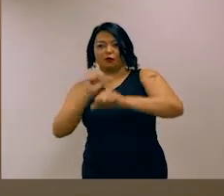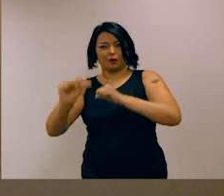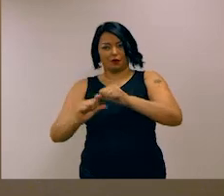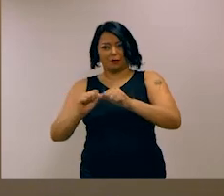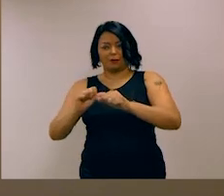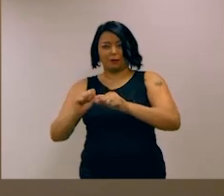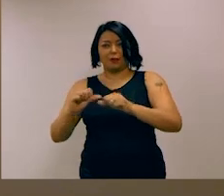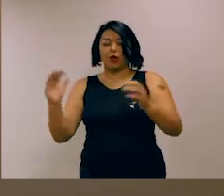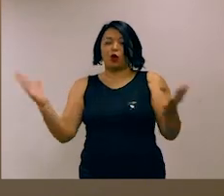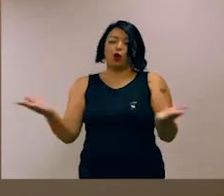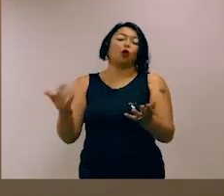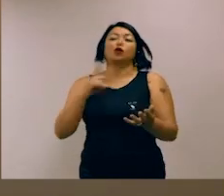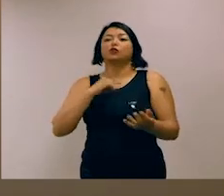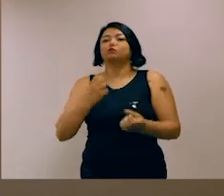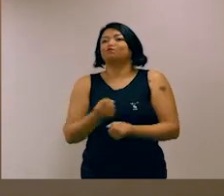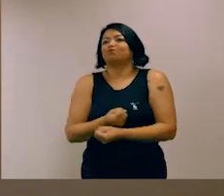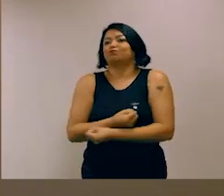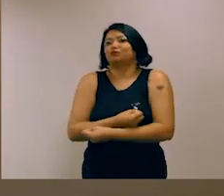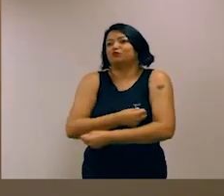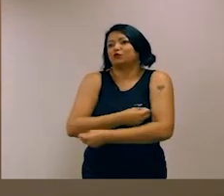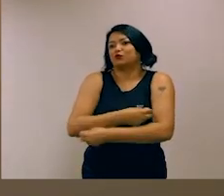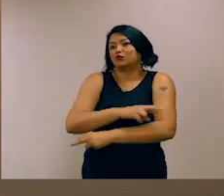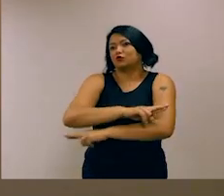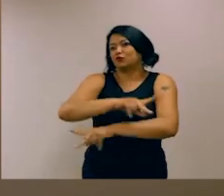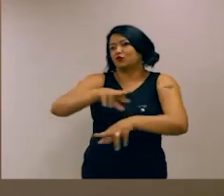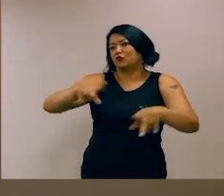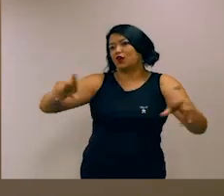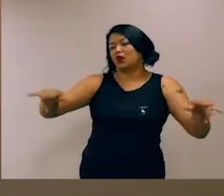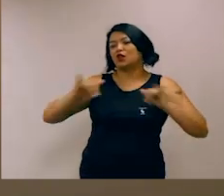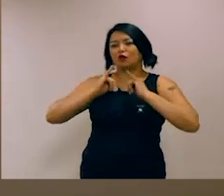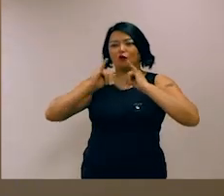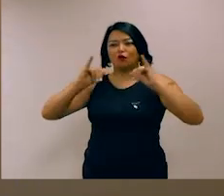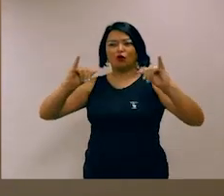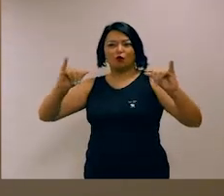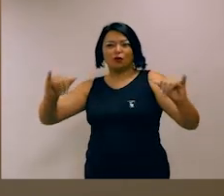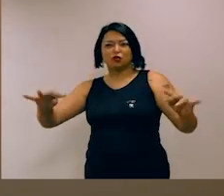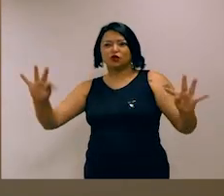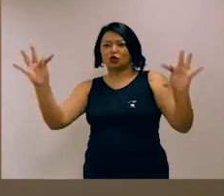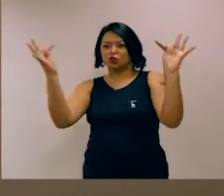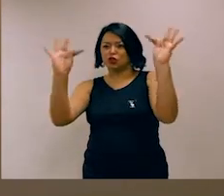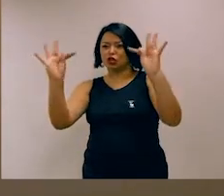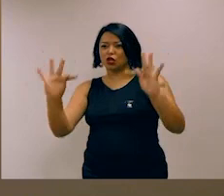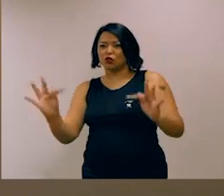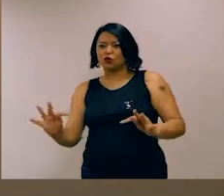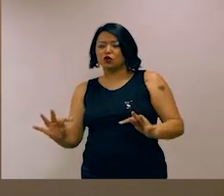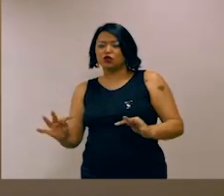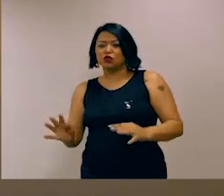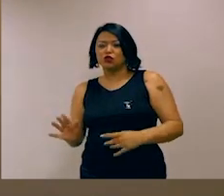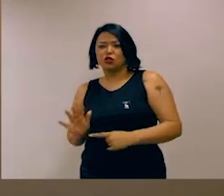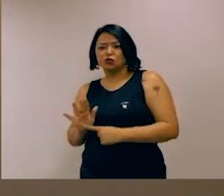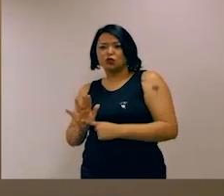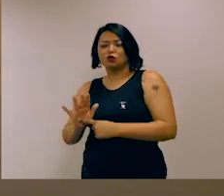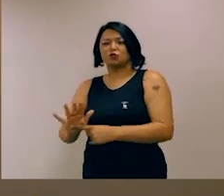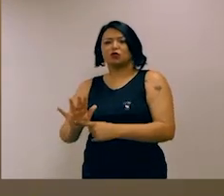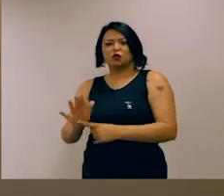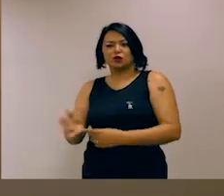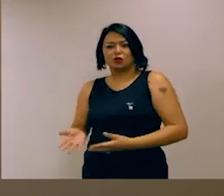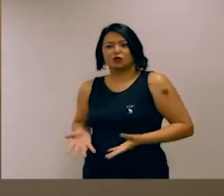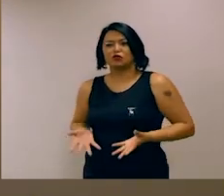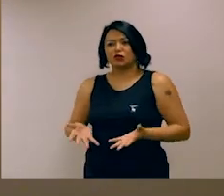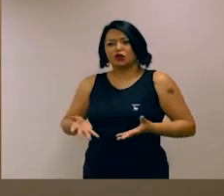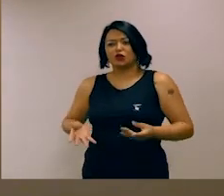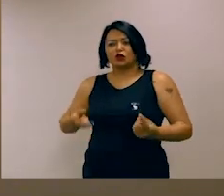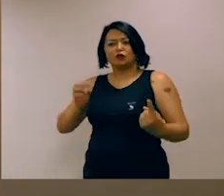Nowadays, we have on our hands lots and lots of information, technological resources that boost us